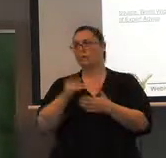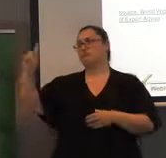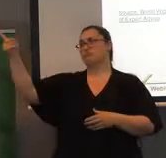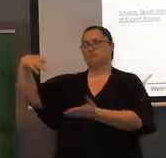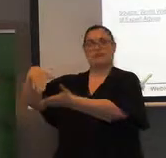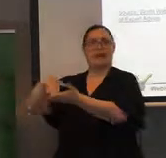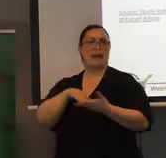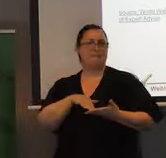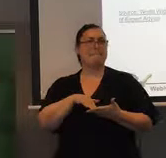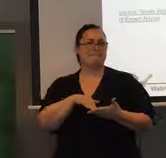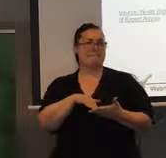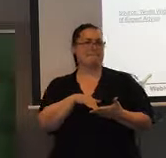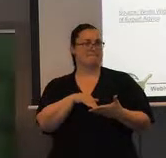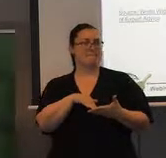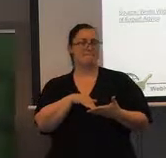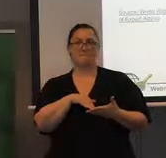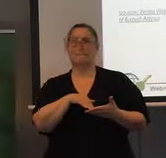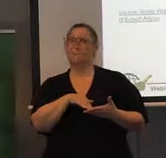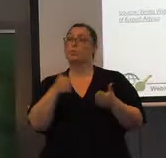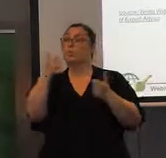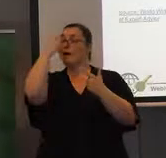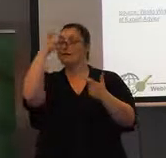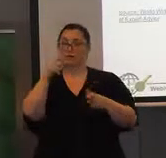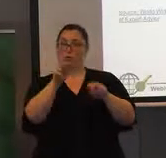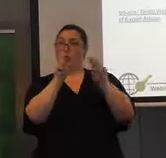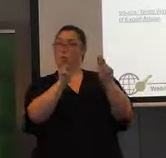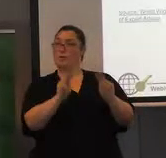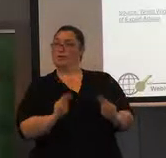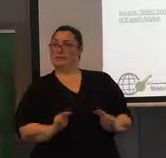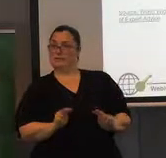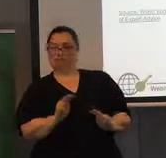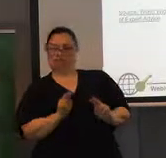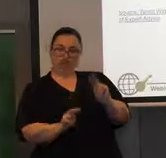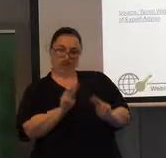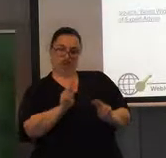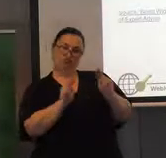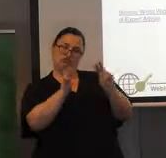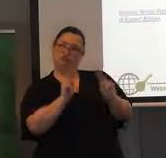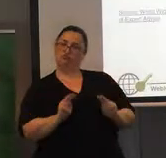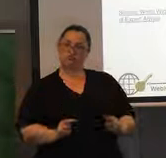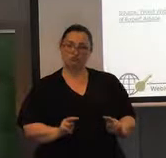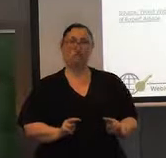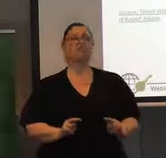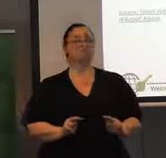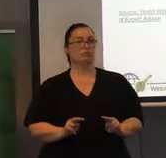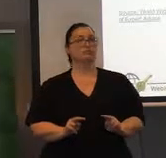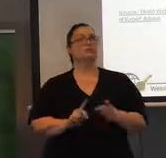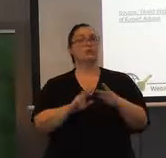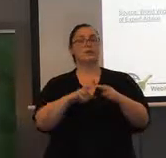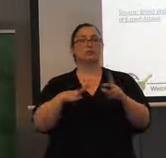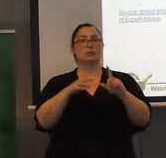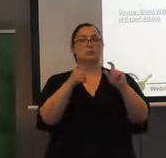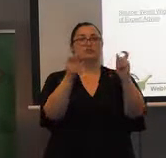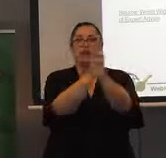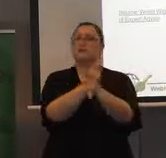advise organizations that it's a good idea to get a baseline audit of a website so that before, even if you're going to redevelop the